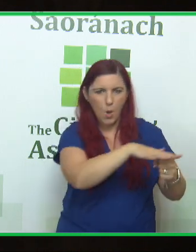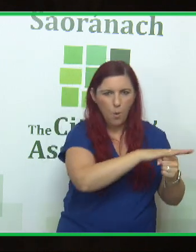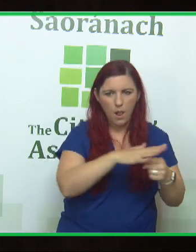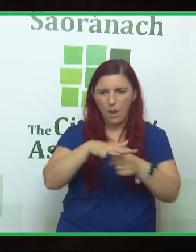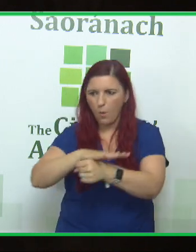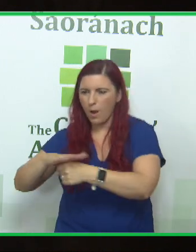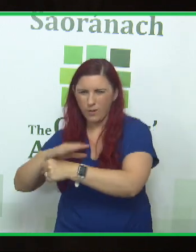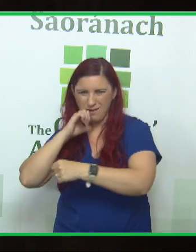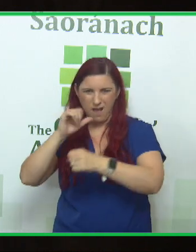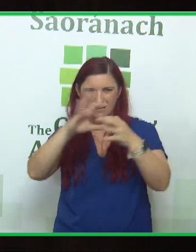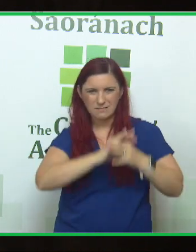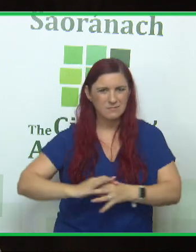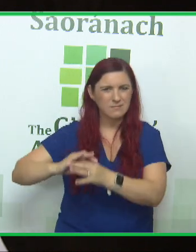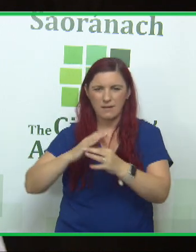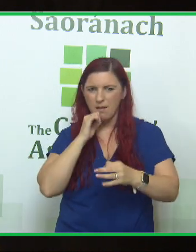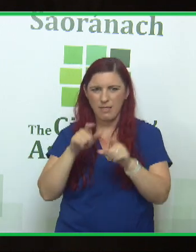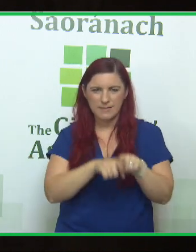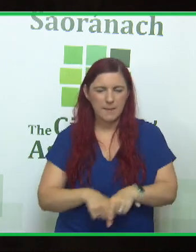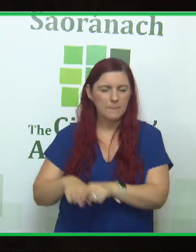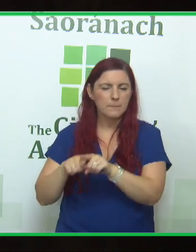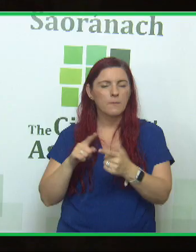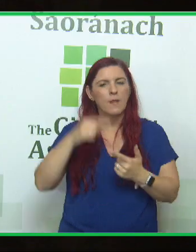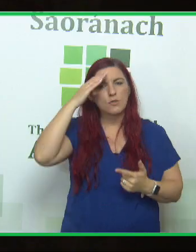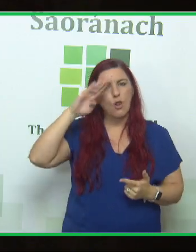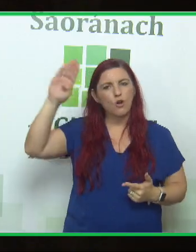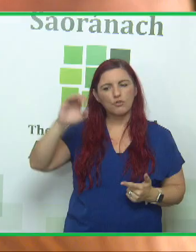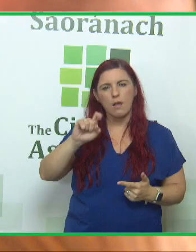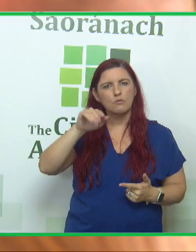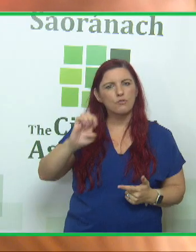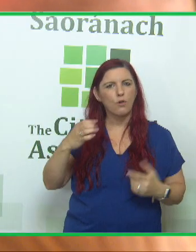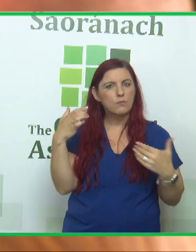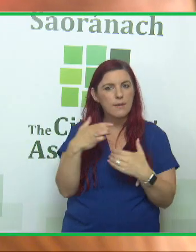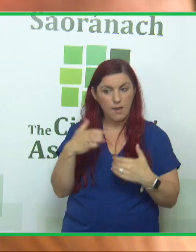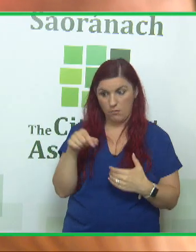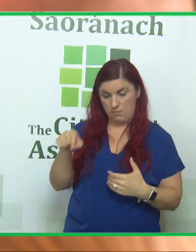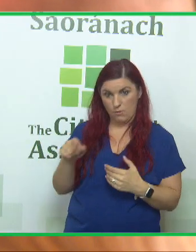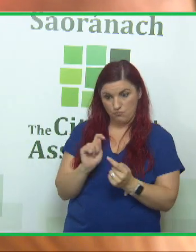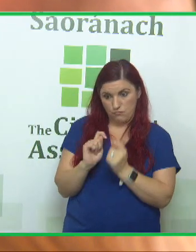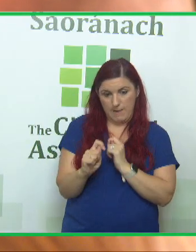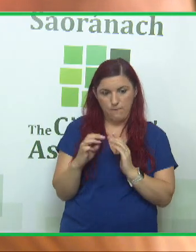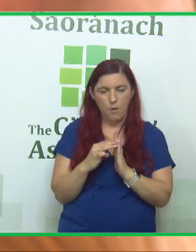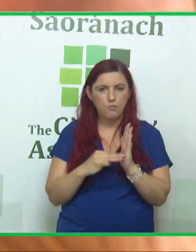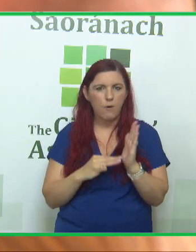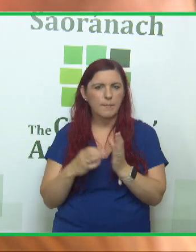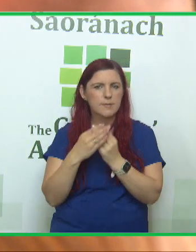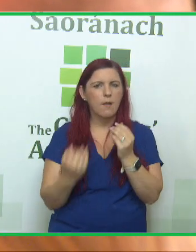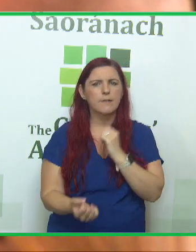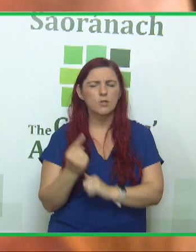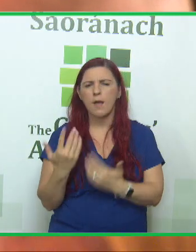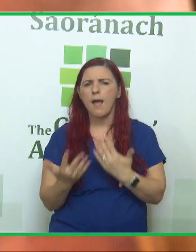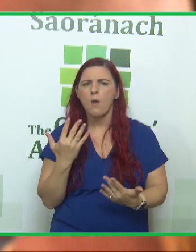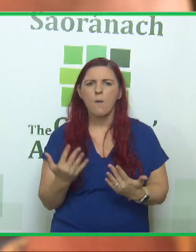uneven. Sláinte Care, which is the reform programme, addresses these issues by putting in place